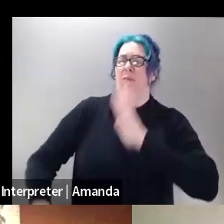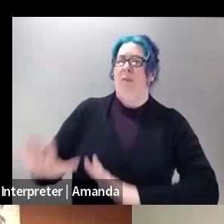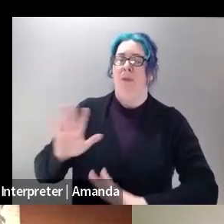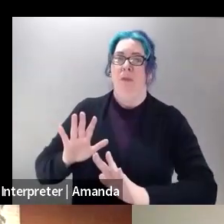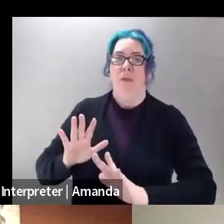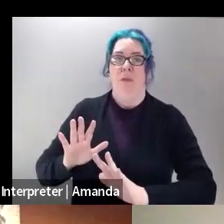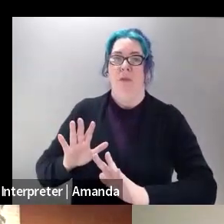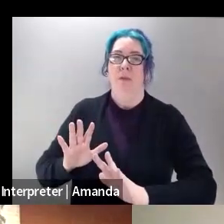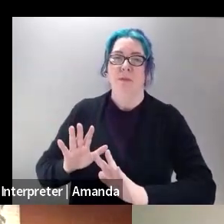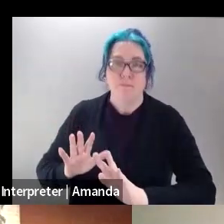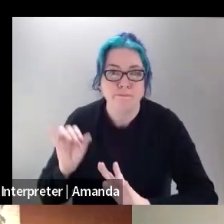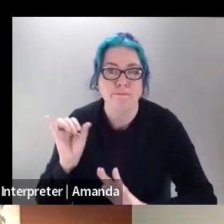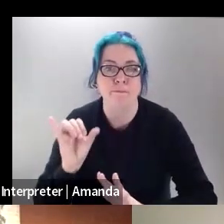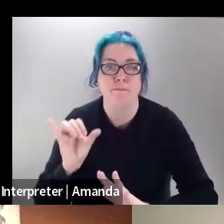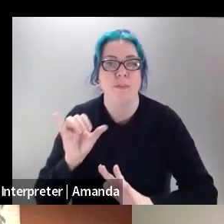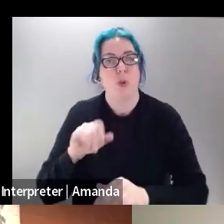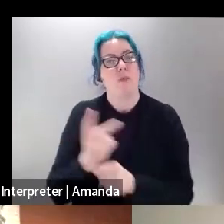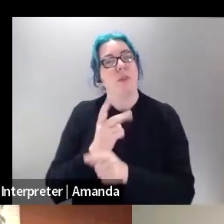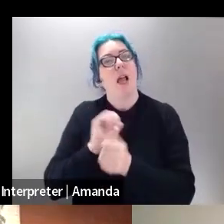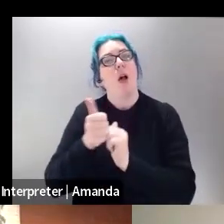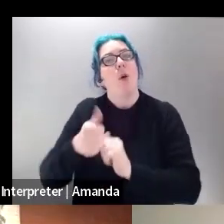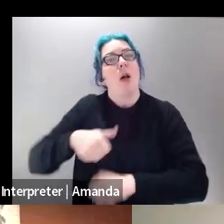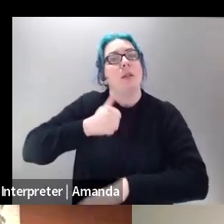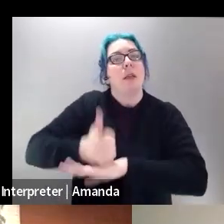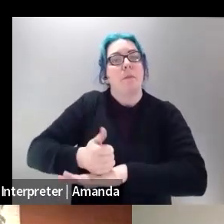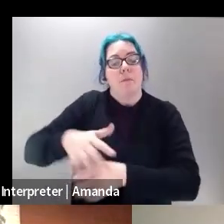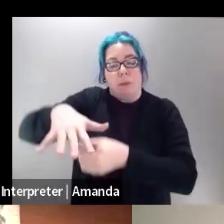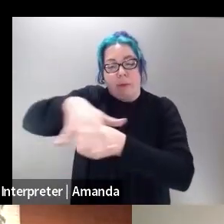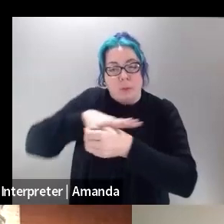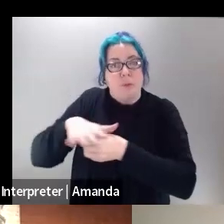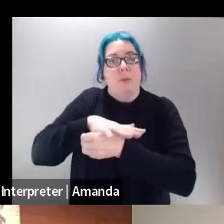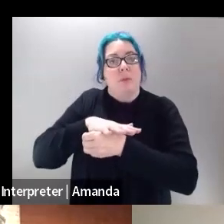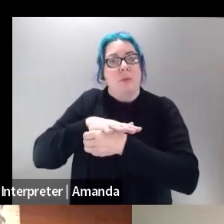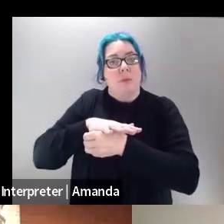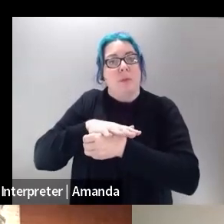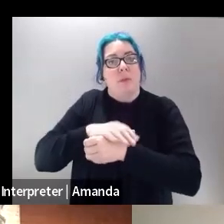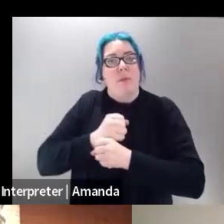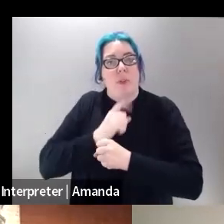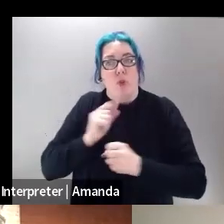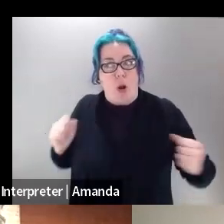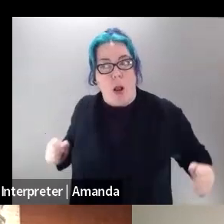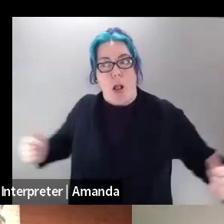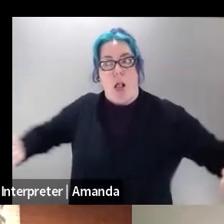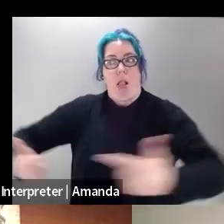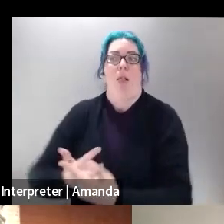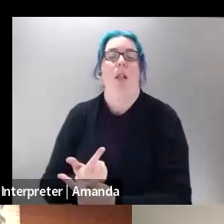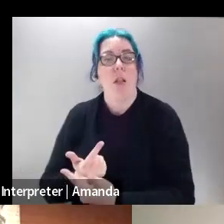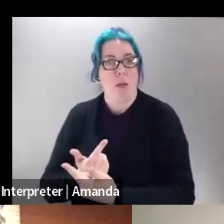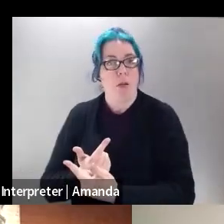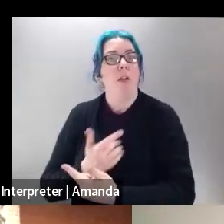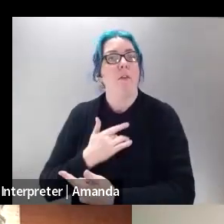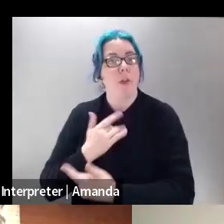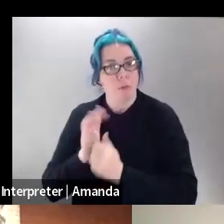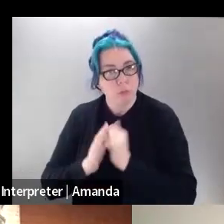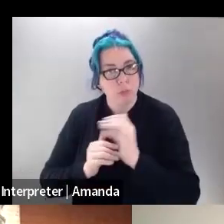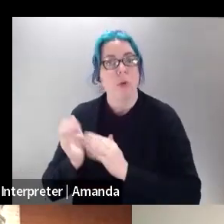values that are going to guide our work as an ensemble, I think what we're trying to achieve when we use a room agreement or community agreement